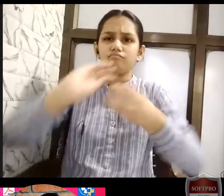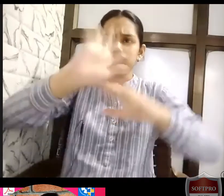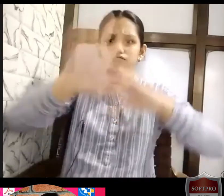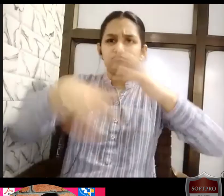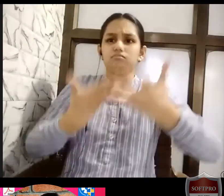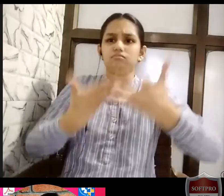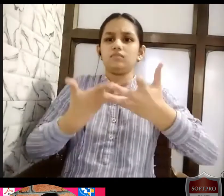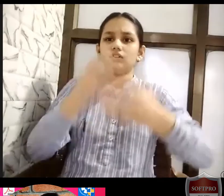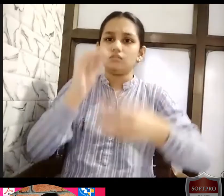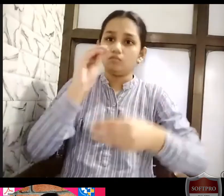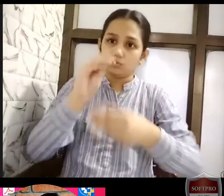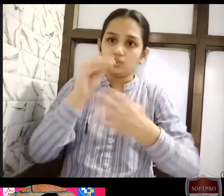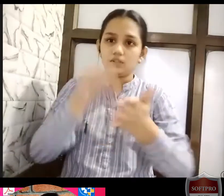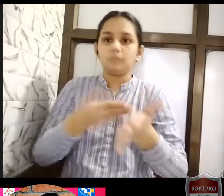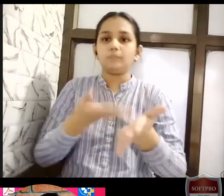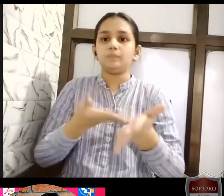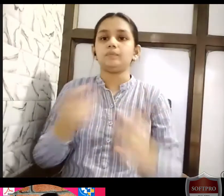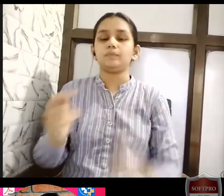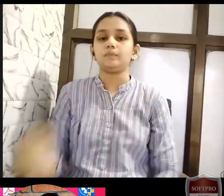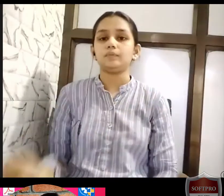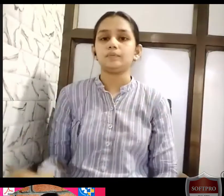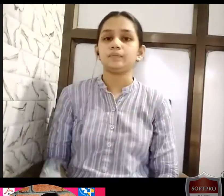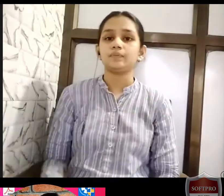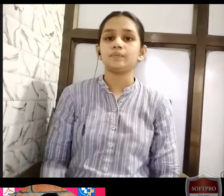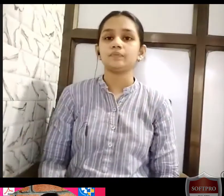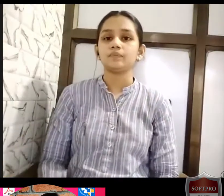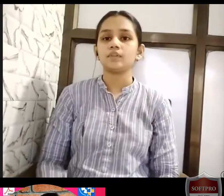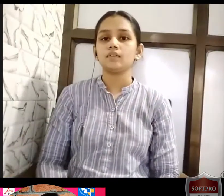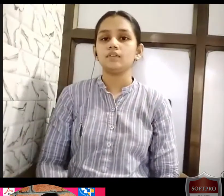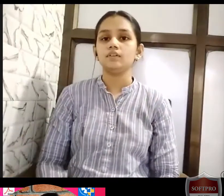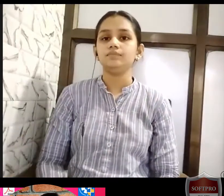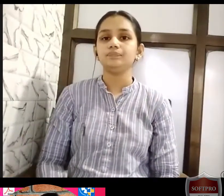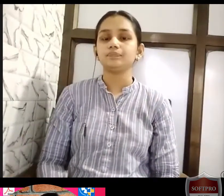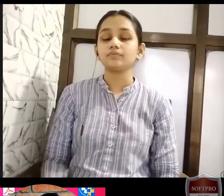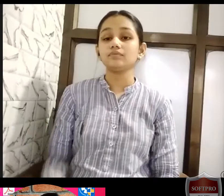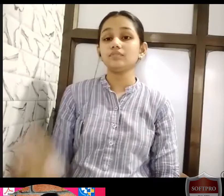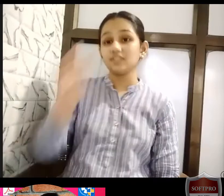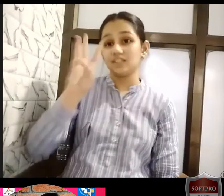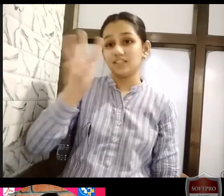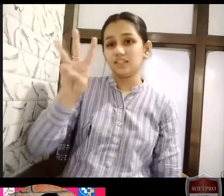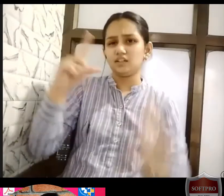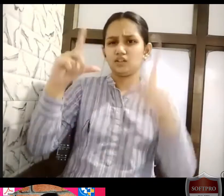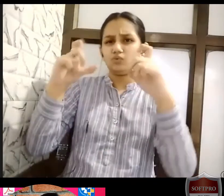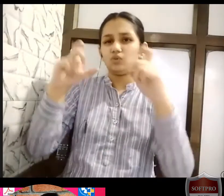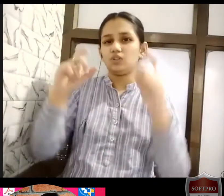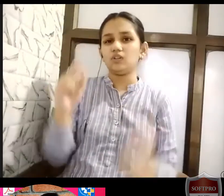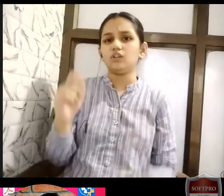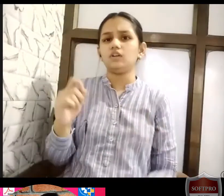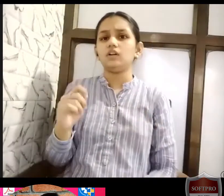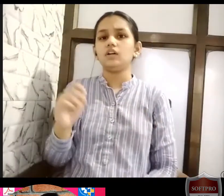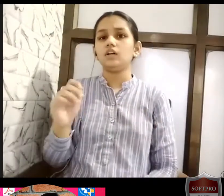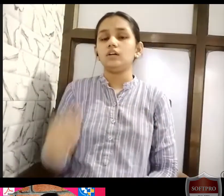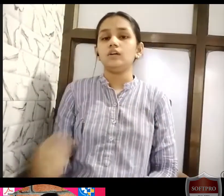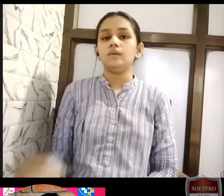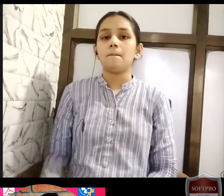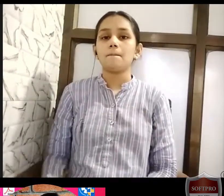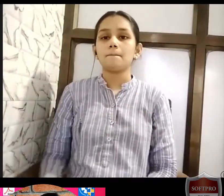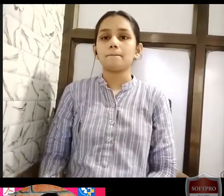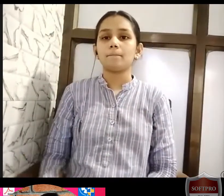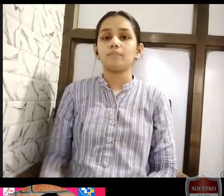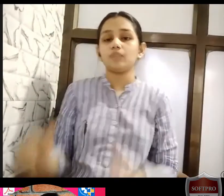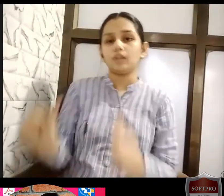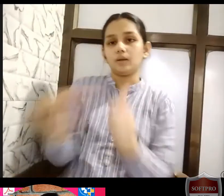Right. Then I am going to the third image. How do I go here? I will go back.